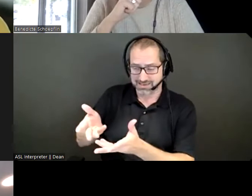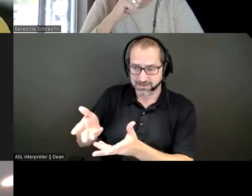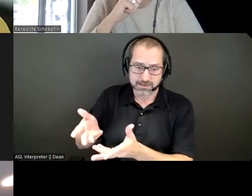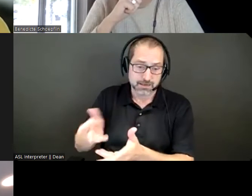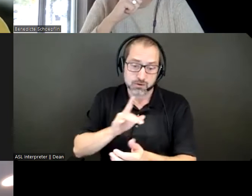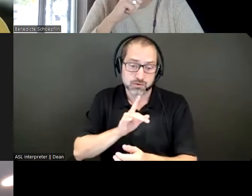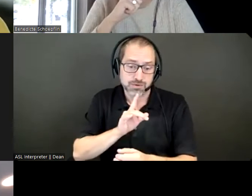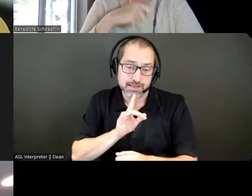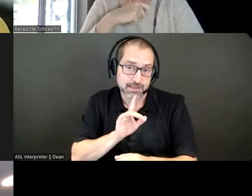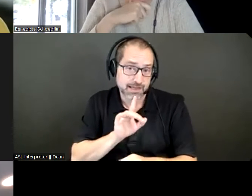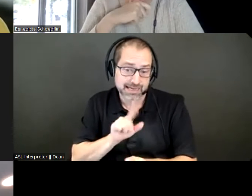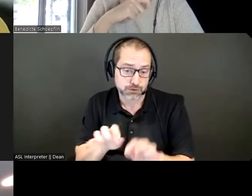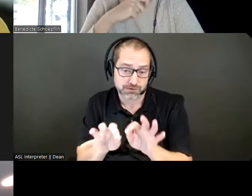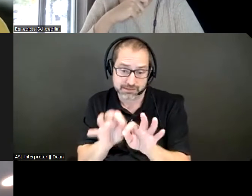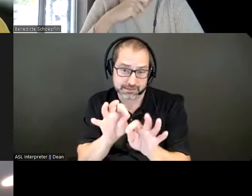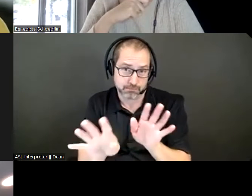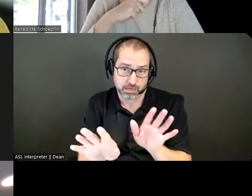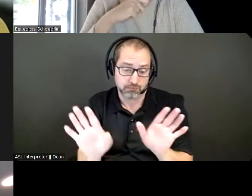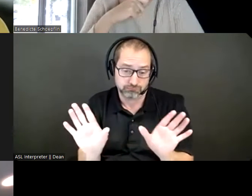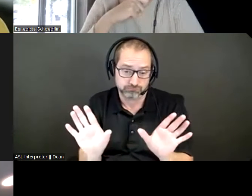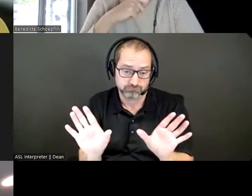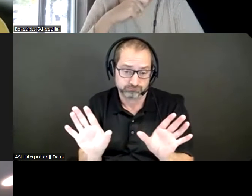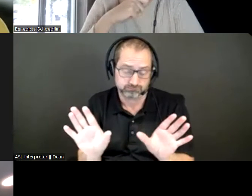answer, in that.